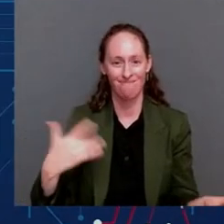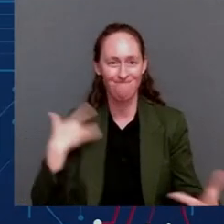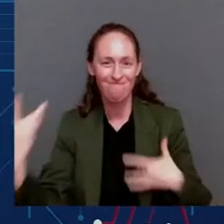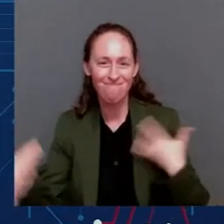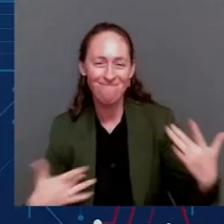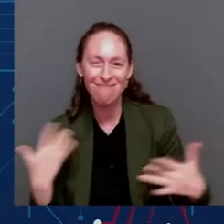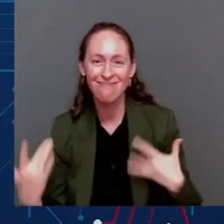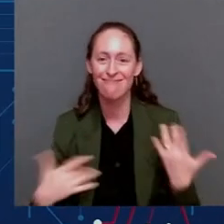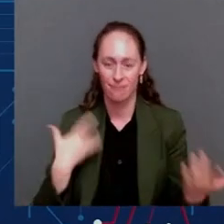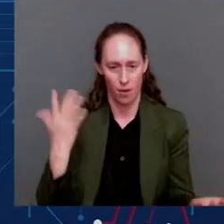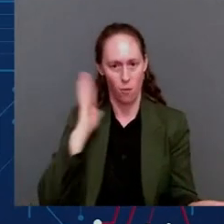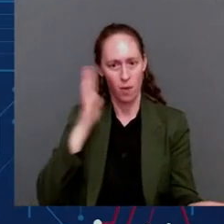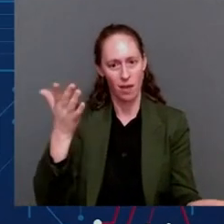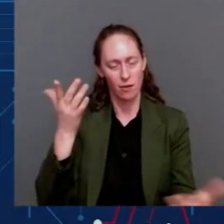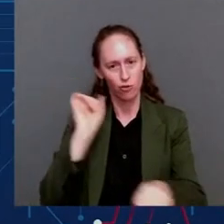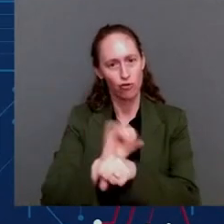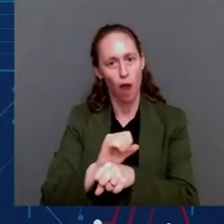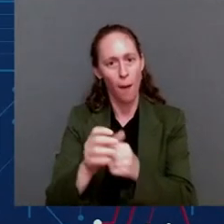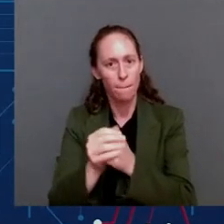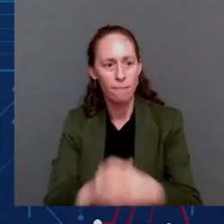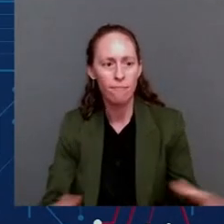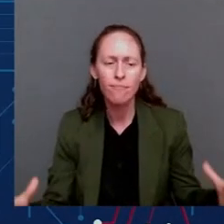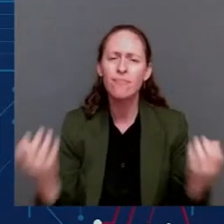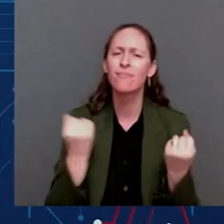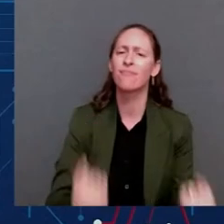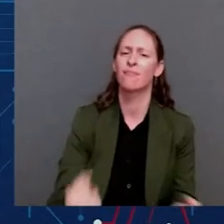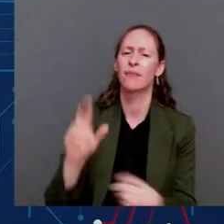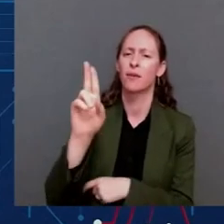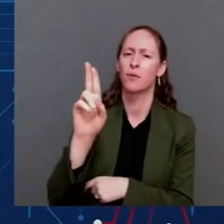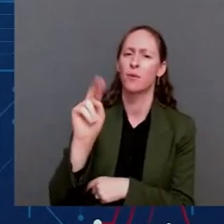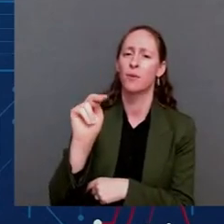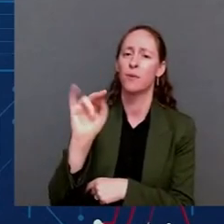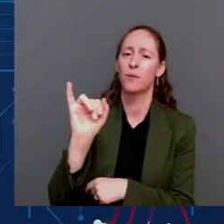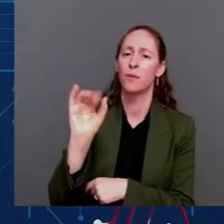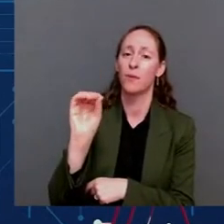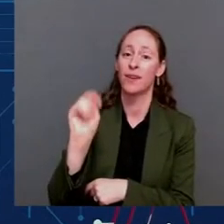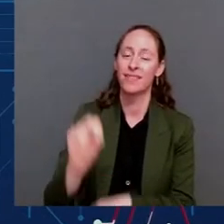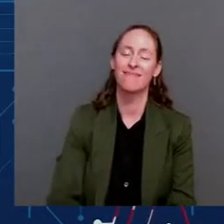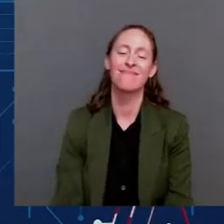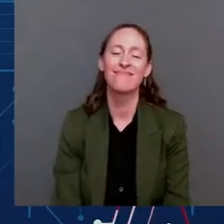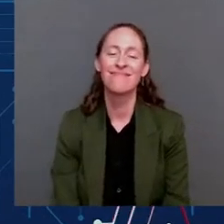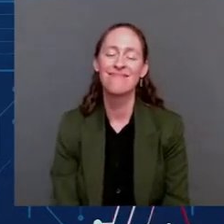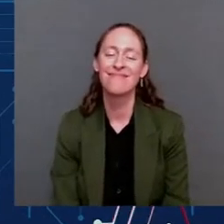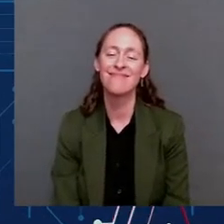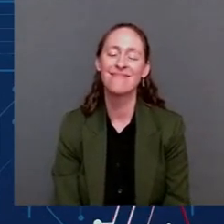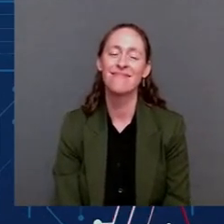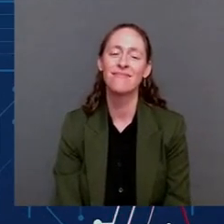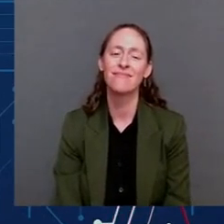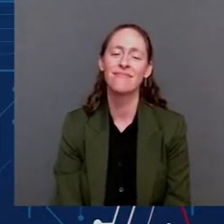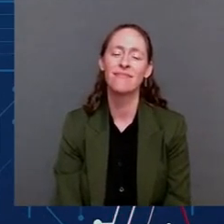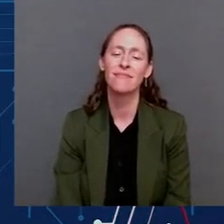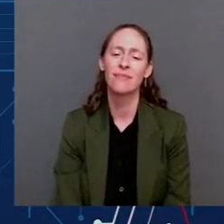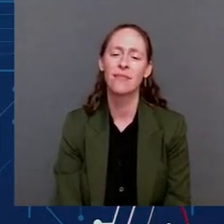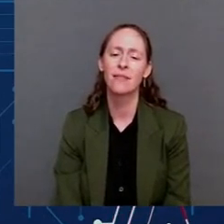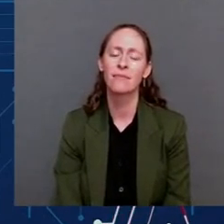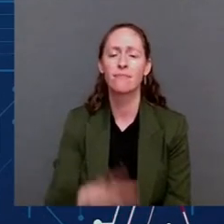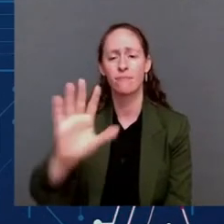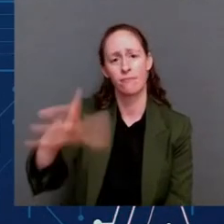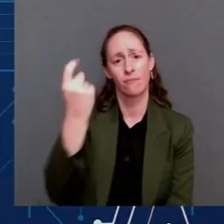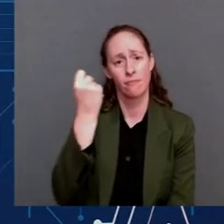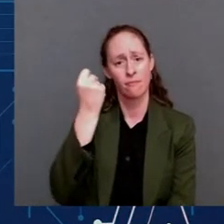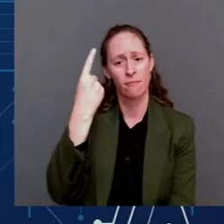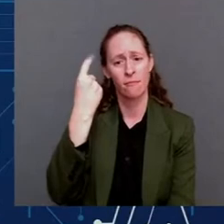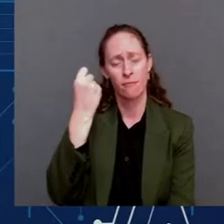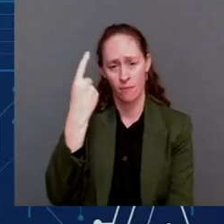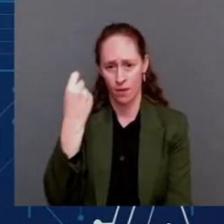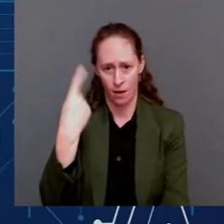which is really what it's all about. But we know that we can't make those things in today's world without having semiconductors,